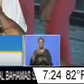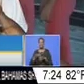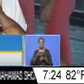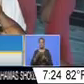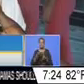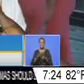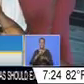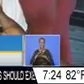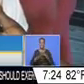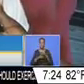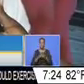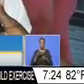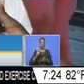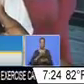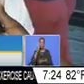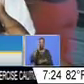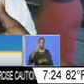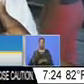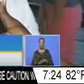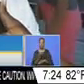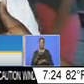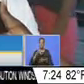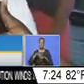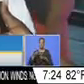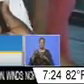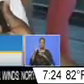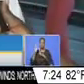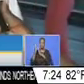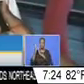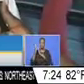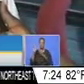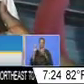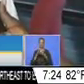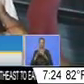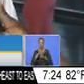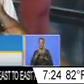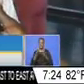we're welcoming them here to the Bahamas. I think more and more